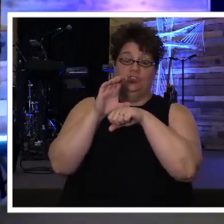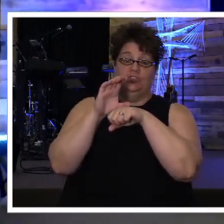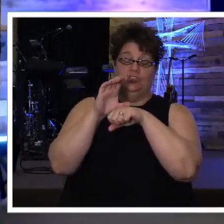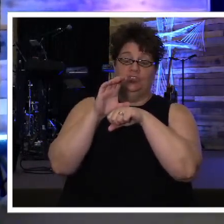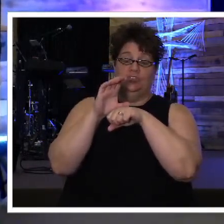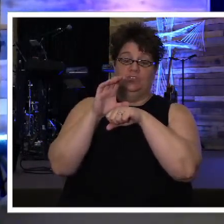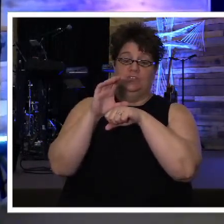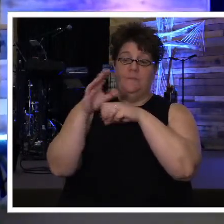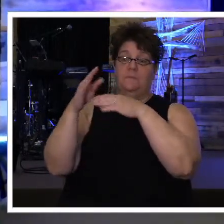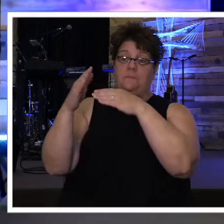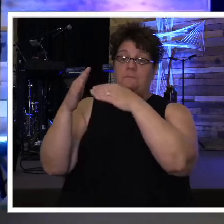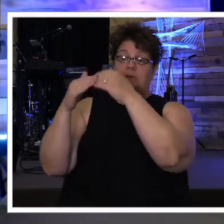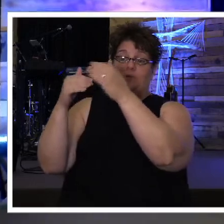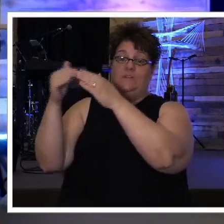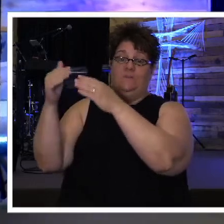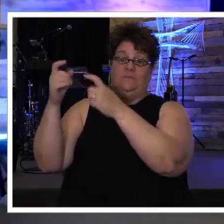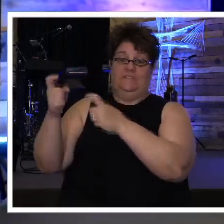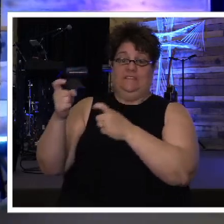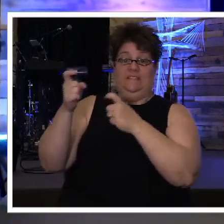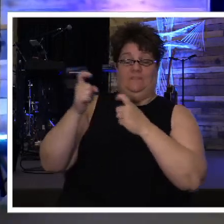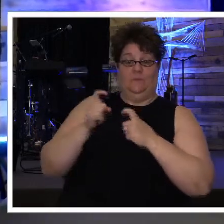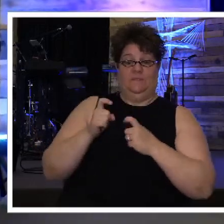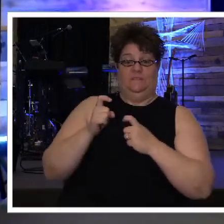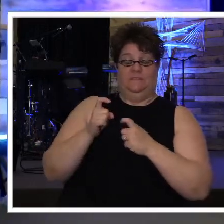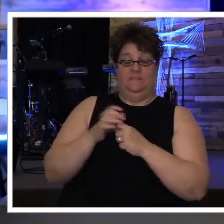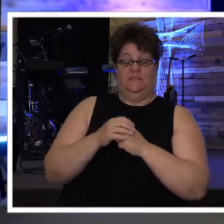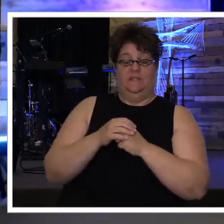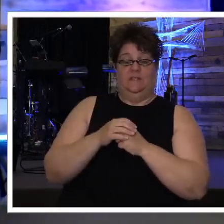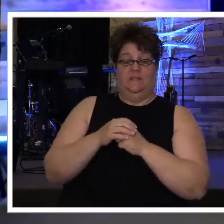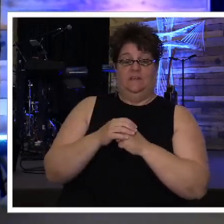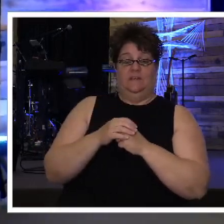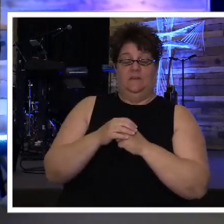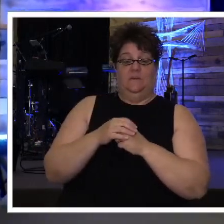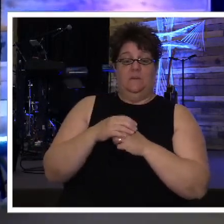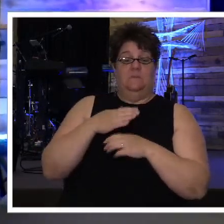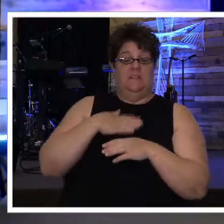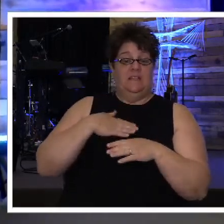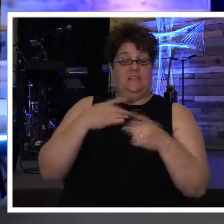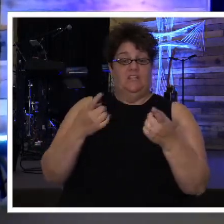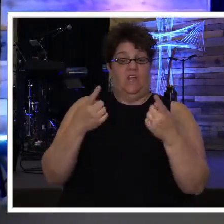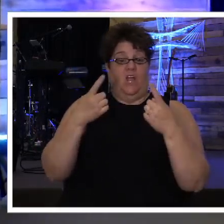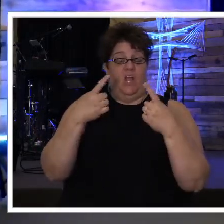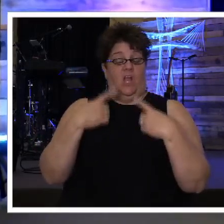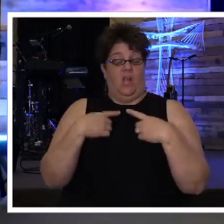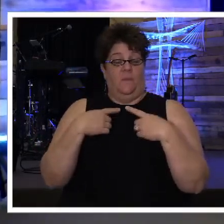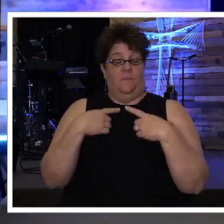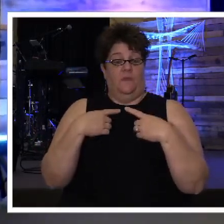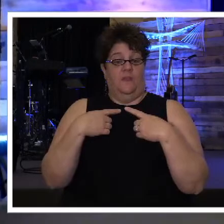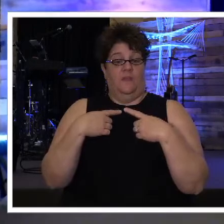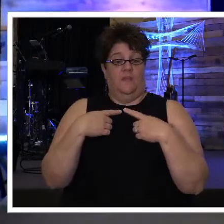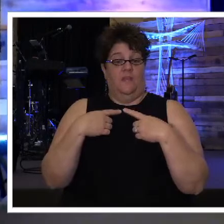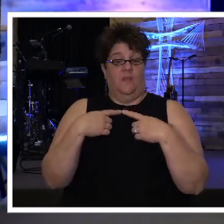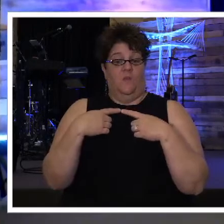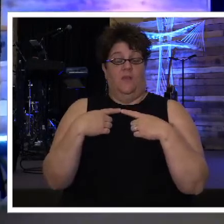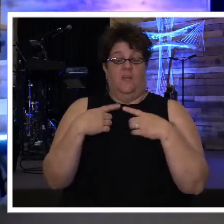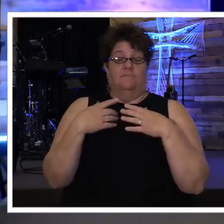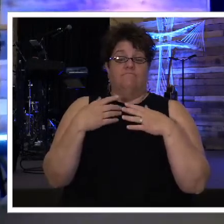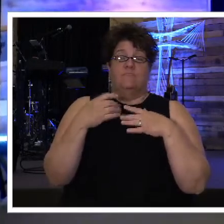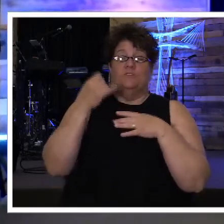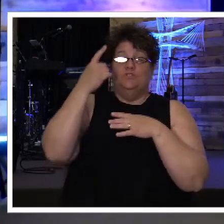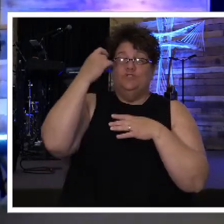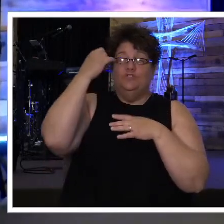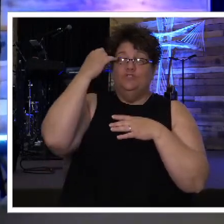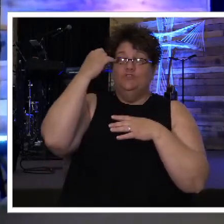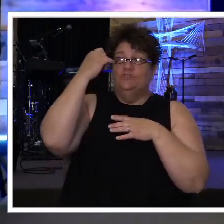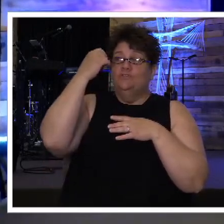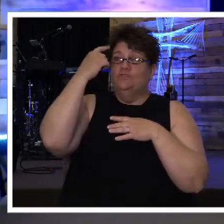Street. Here's what we ask of you. Come with open hearts and come with dreaming hearts. Amen? Come with dreaming